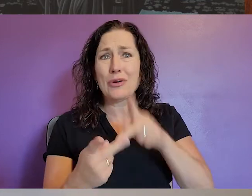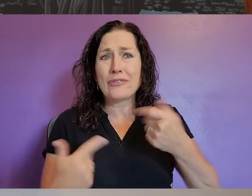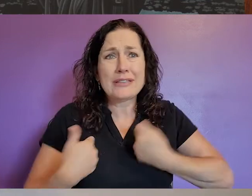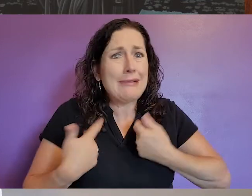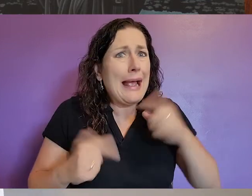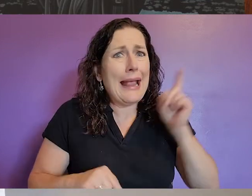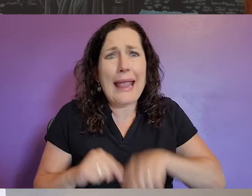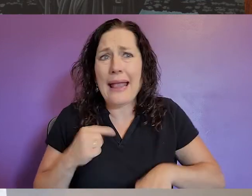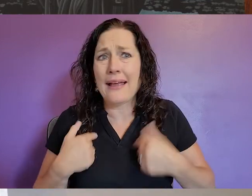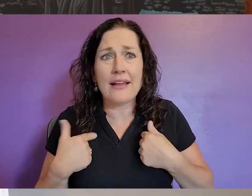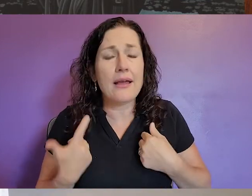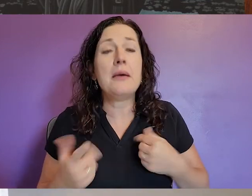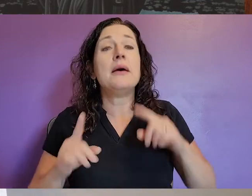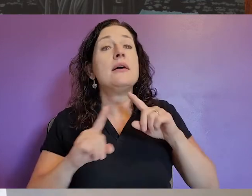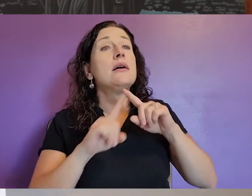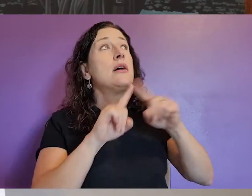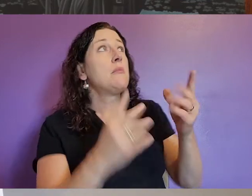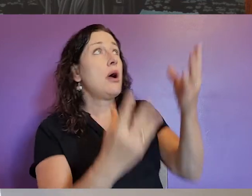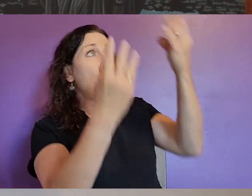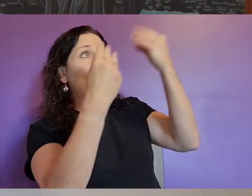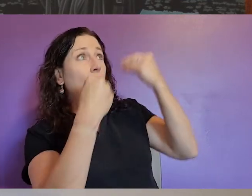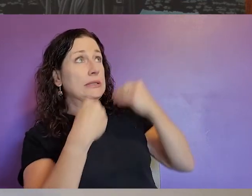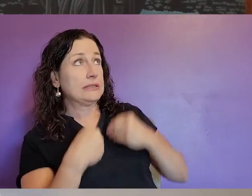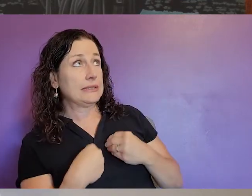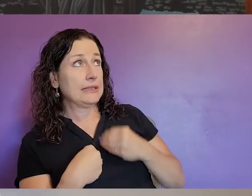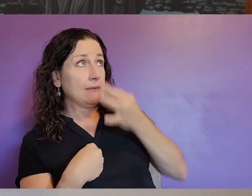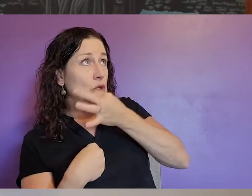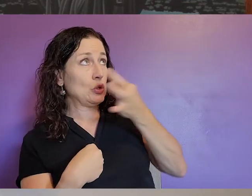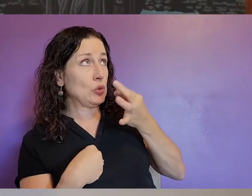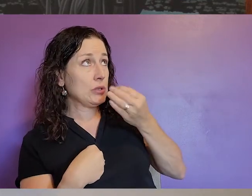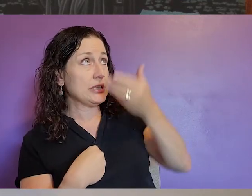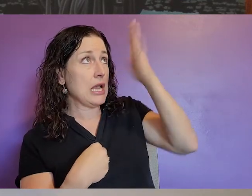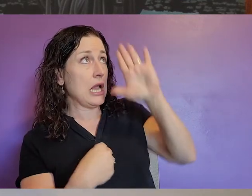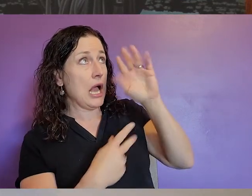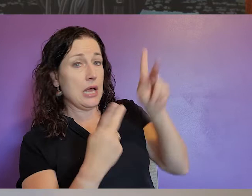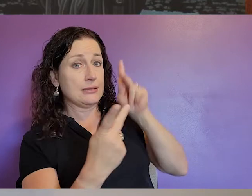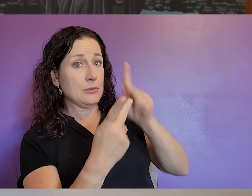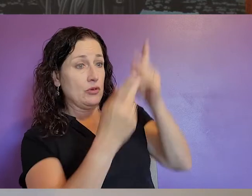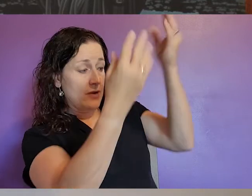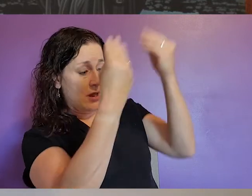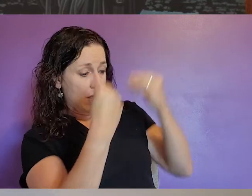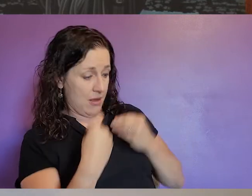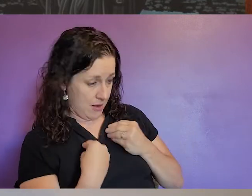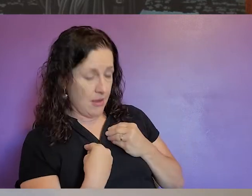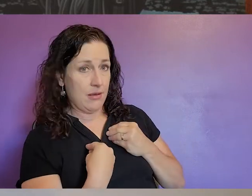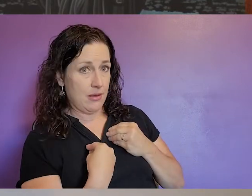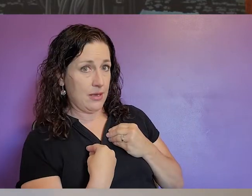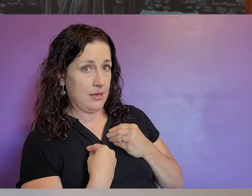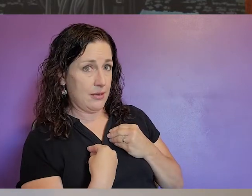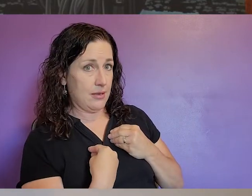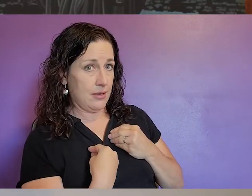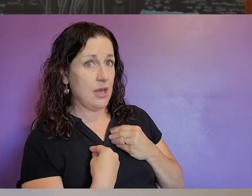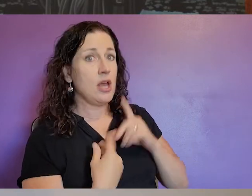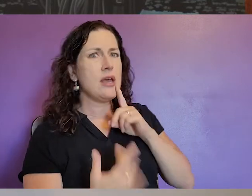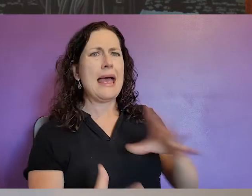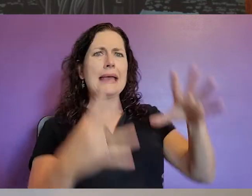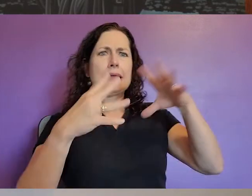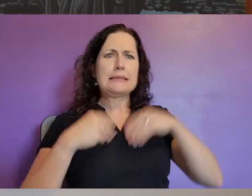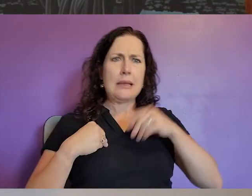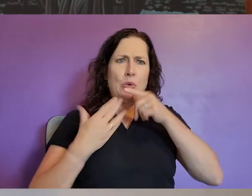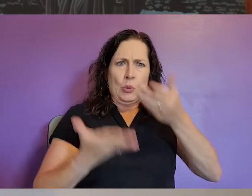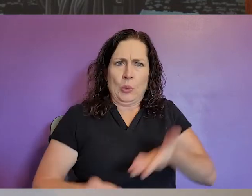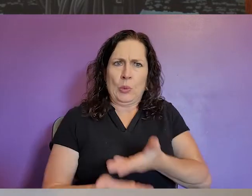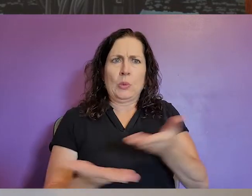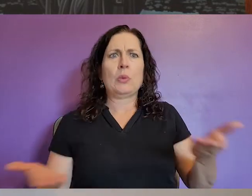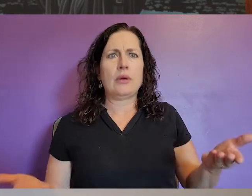perfectly. What we receive is God's perfectly saying, you are my body. Receive that.